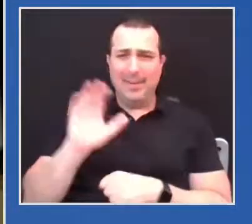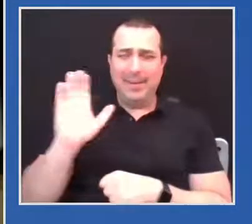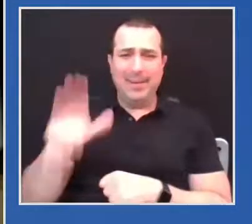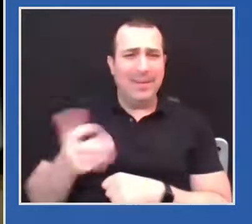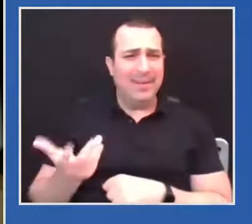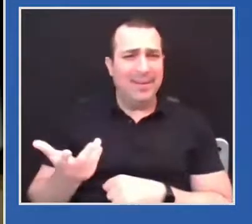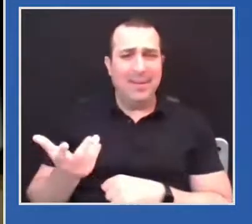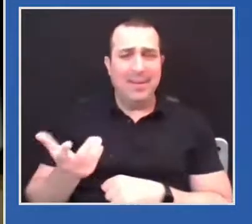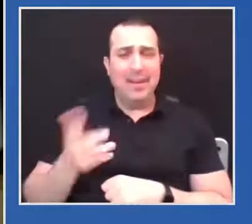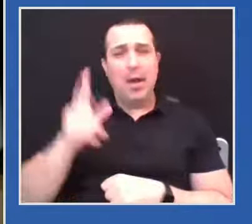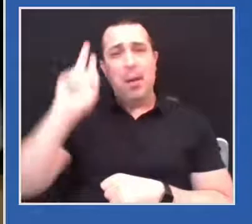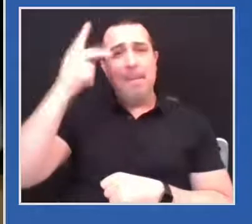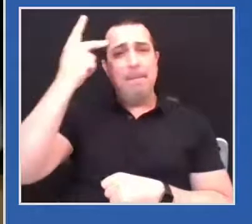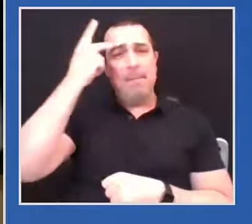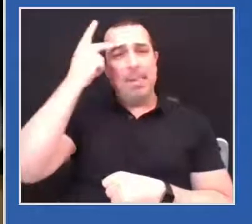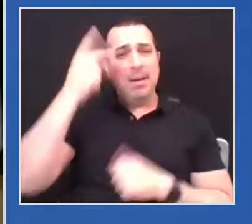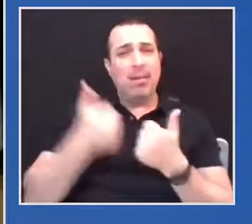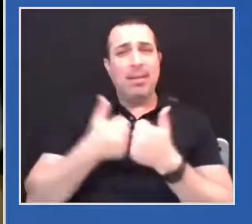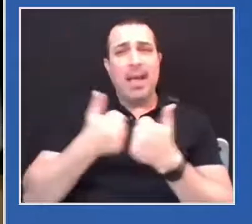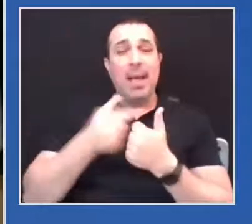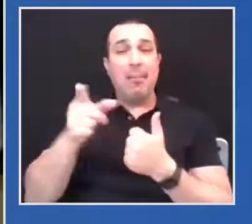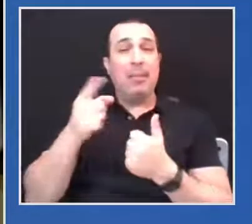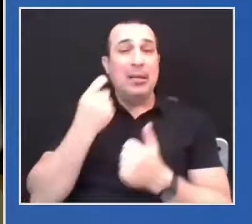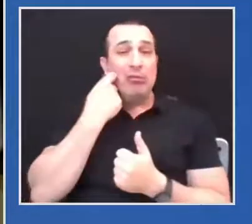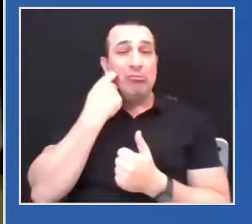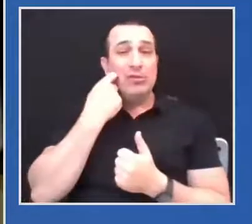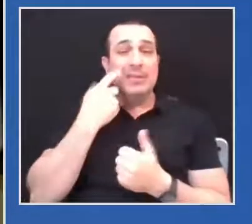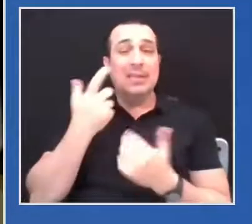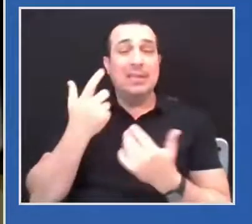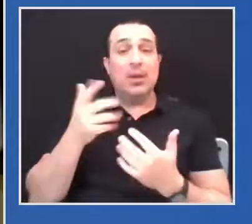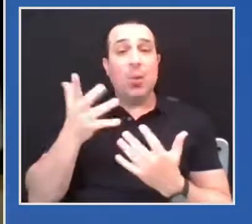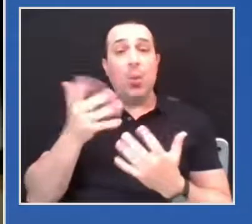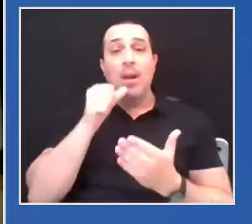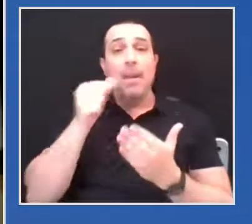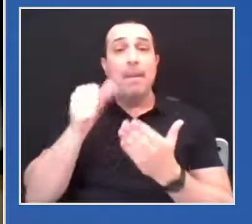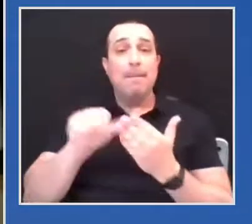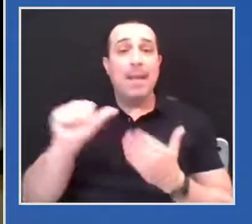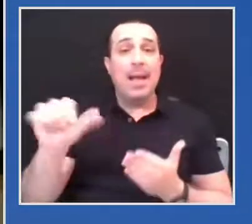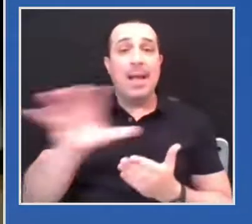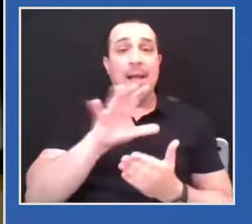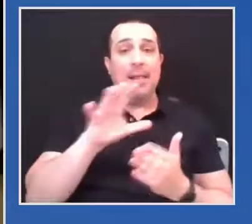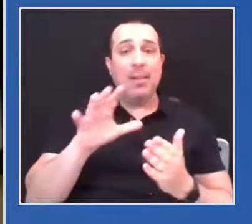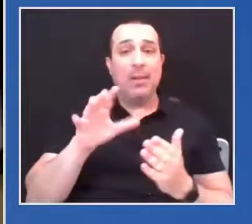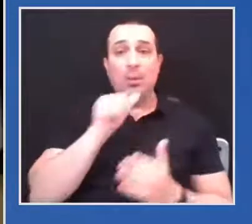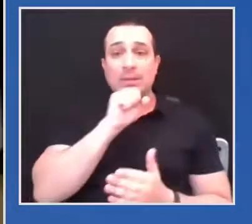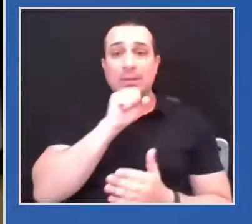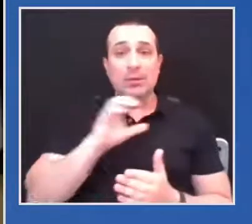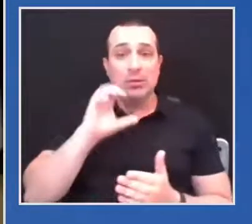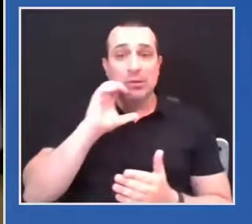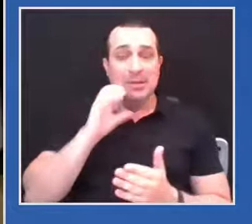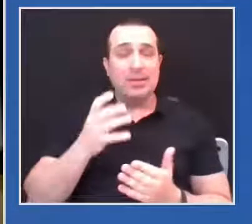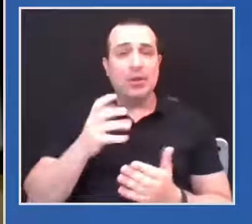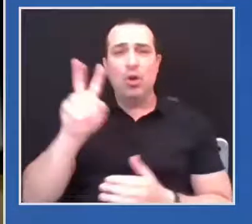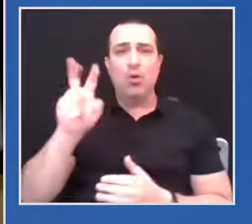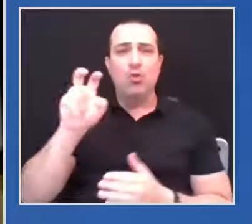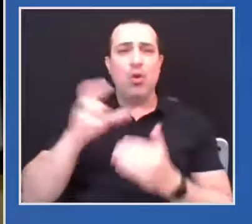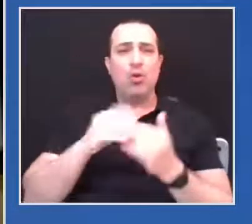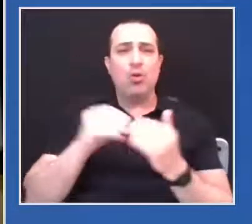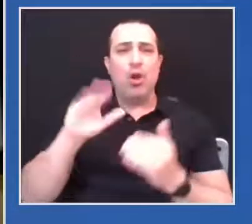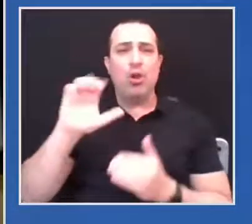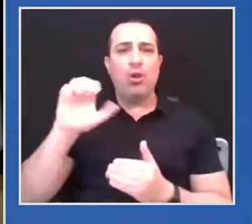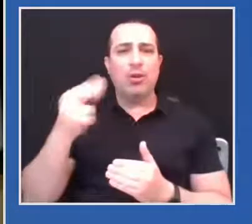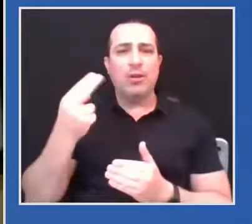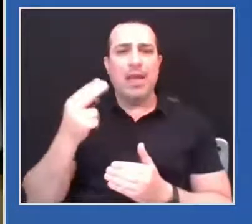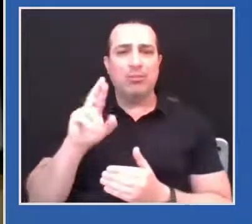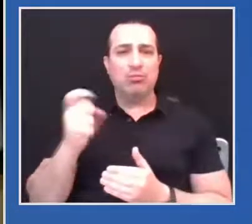political game he's playing. His latest gimmick, he wants to mail seniors a $200 prescription drug cash card with his name